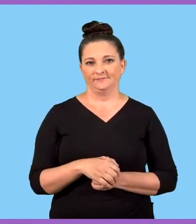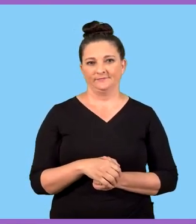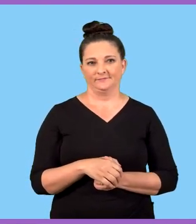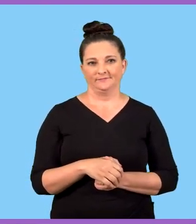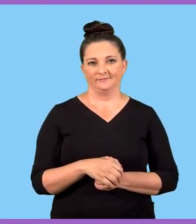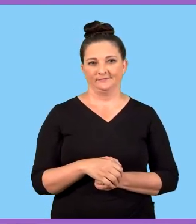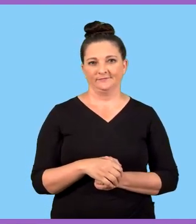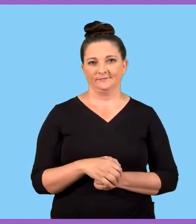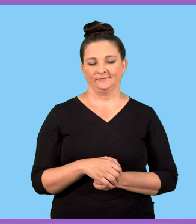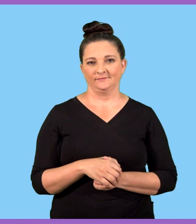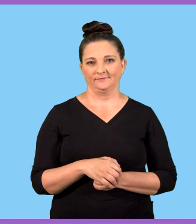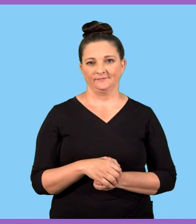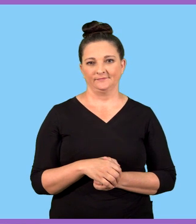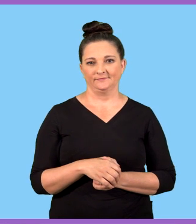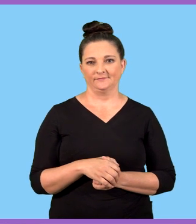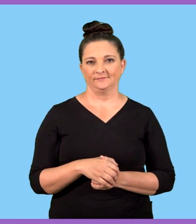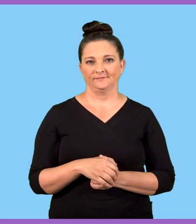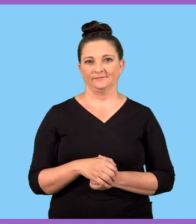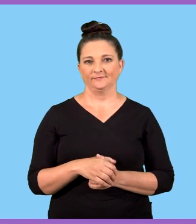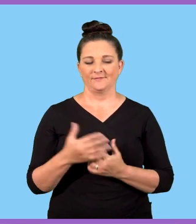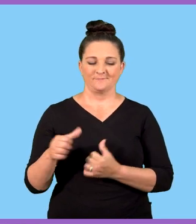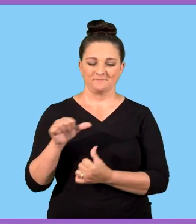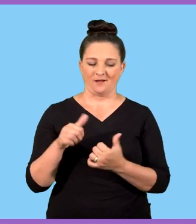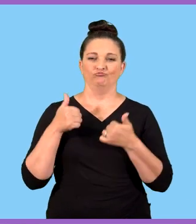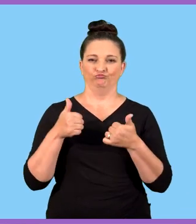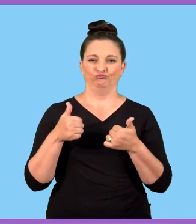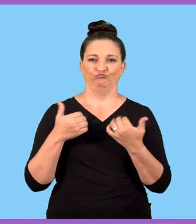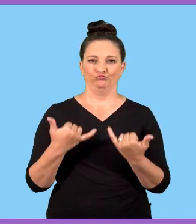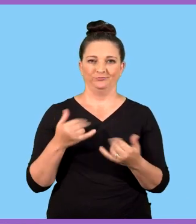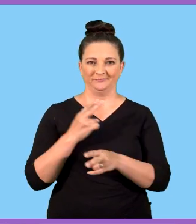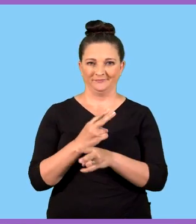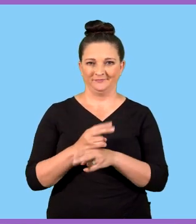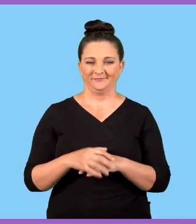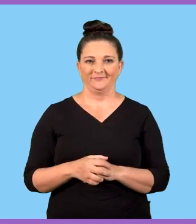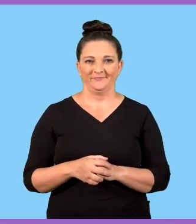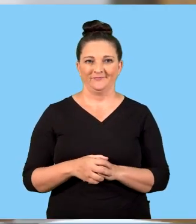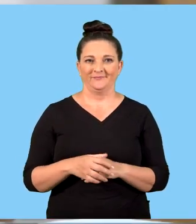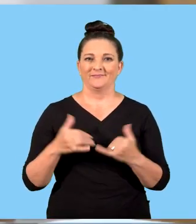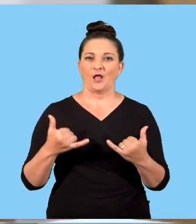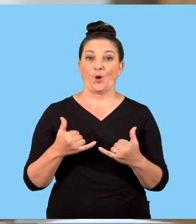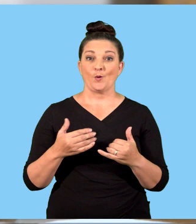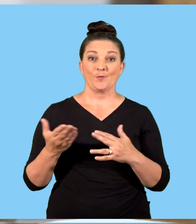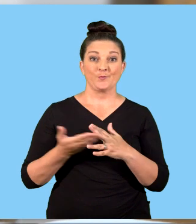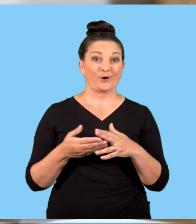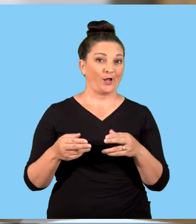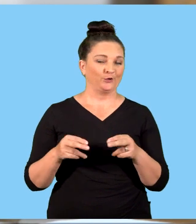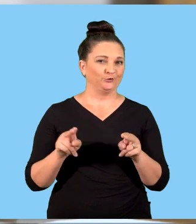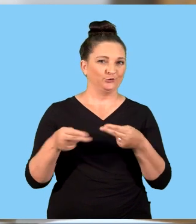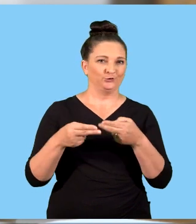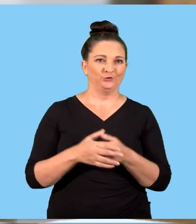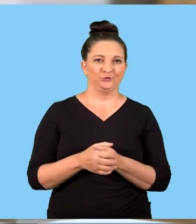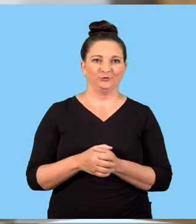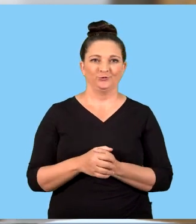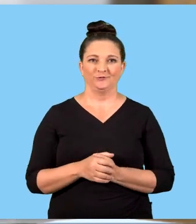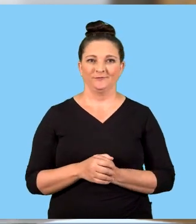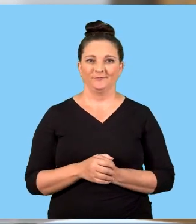Excuse me, everyone. Seems my pen is not behaving. Here we go. Let's take a short break. I